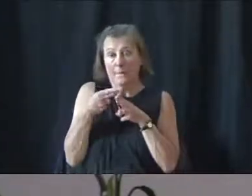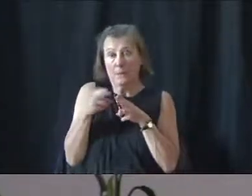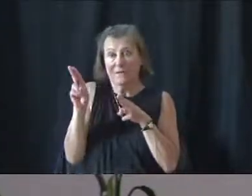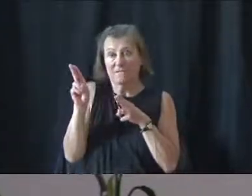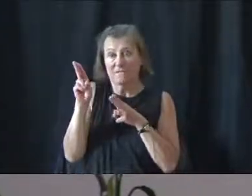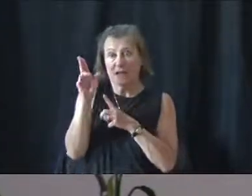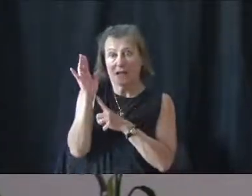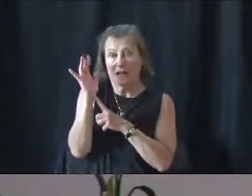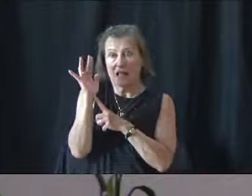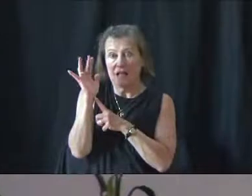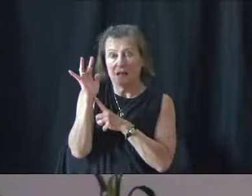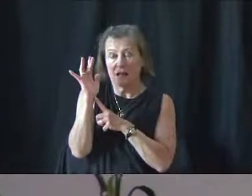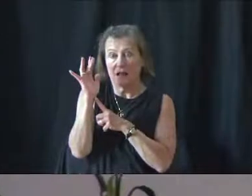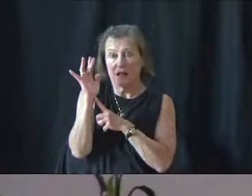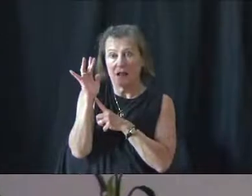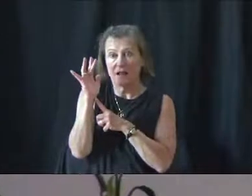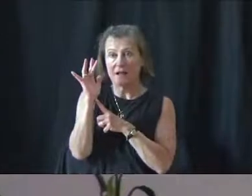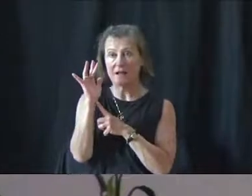candle.